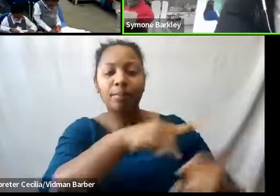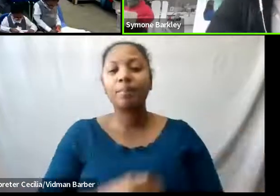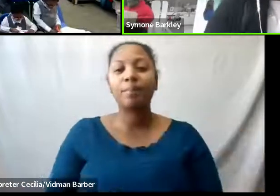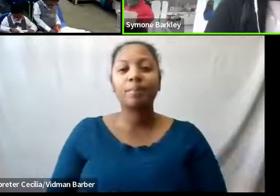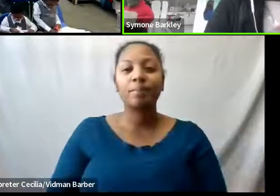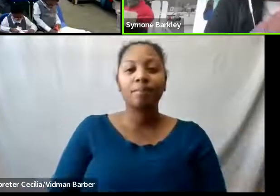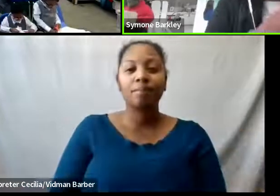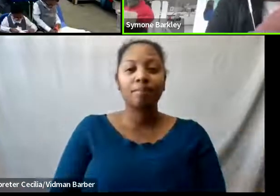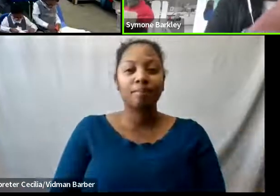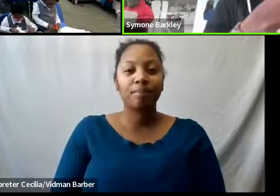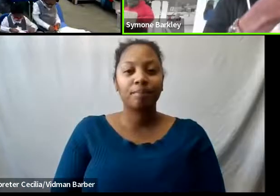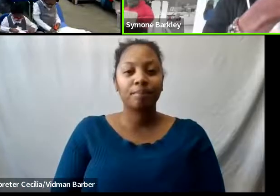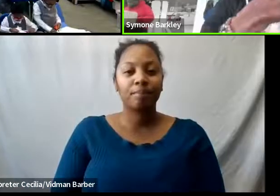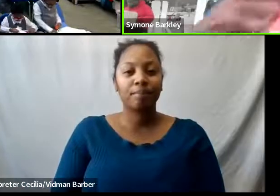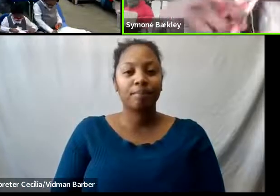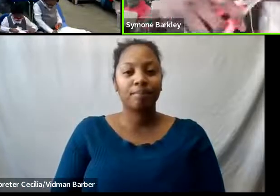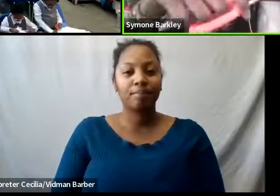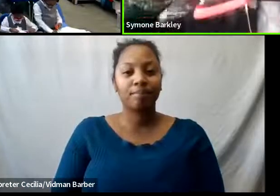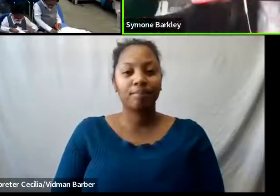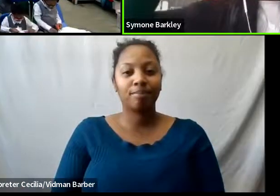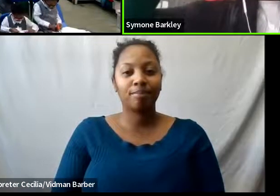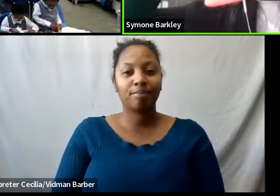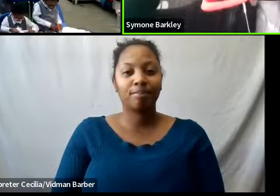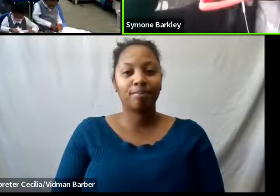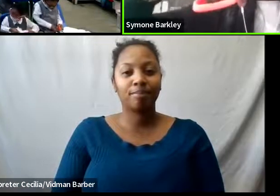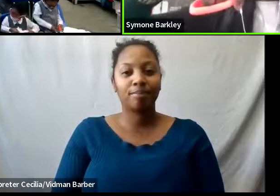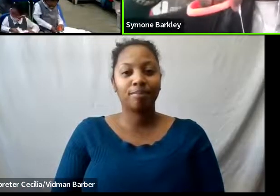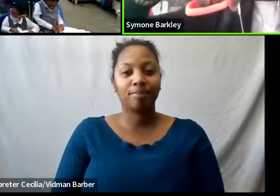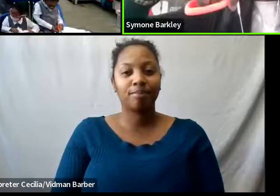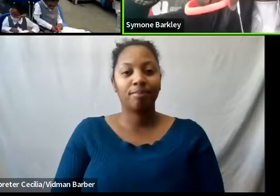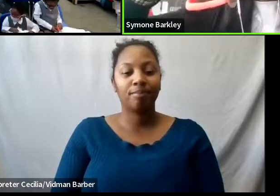So I'm going to cut mine again to show you.